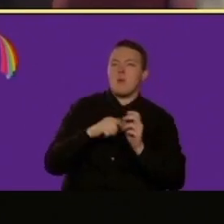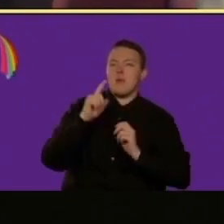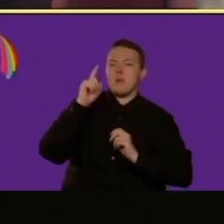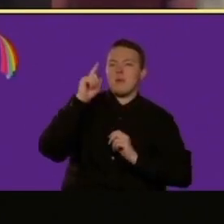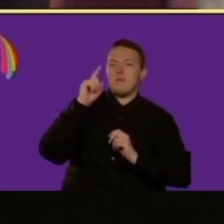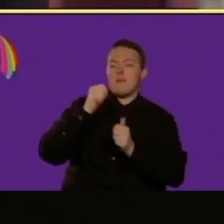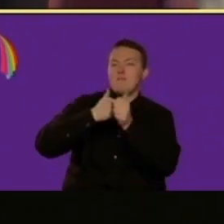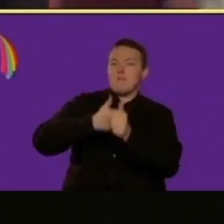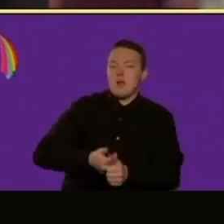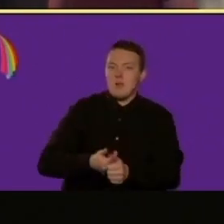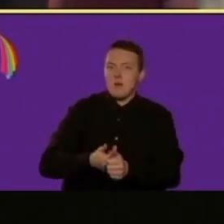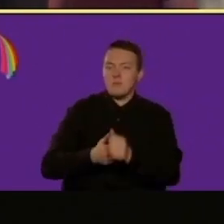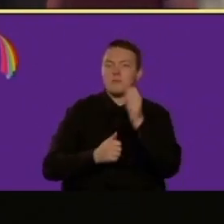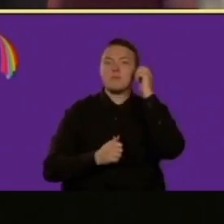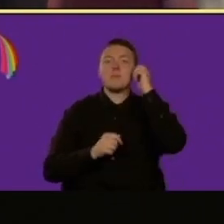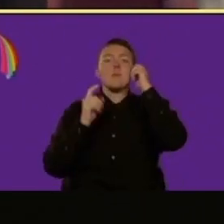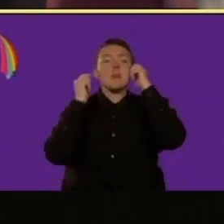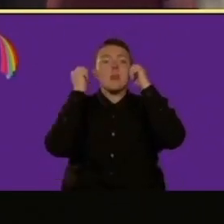and pop culture